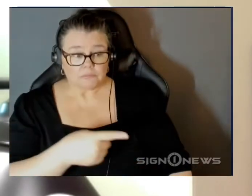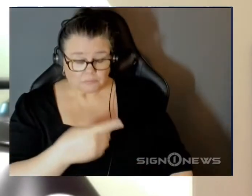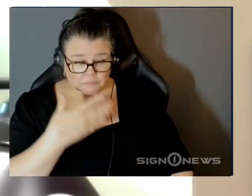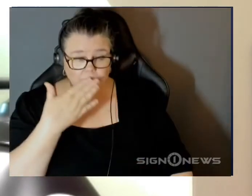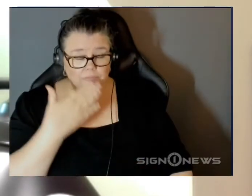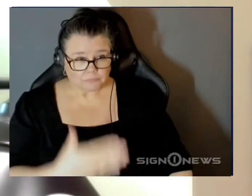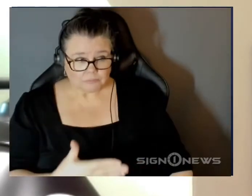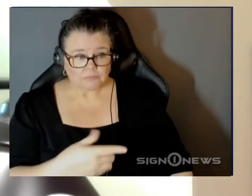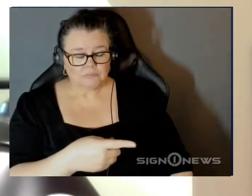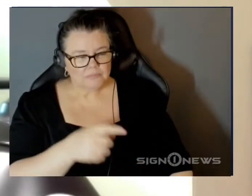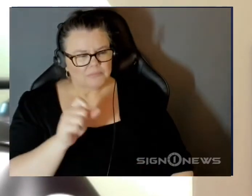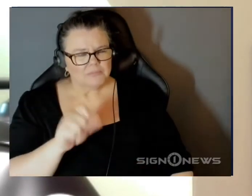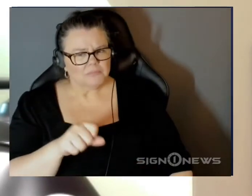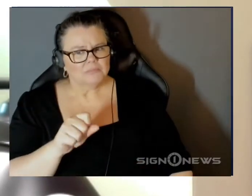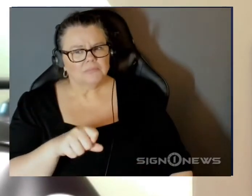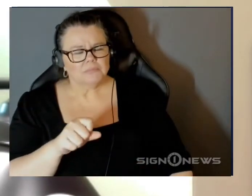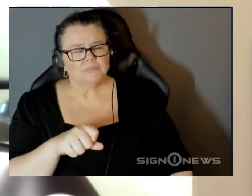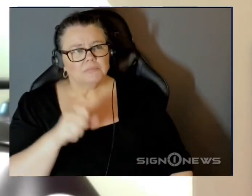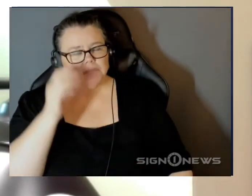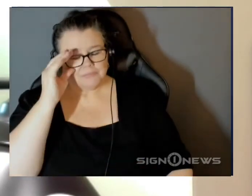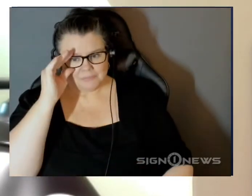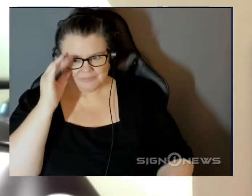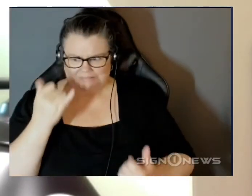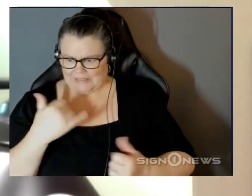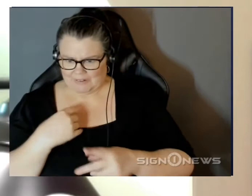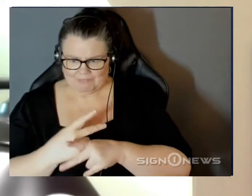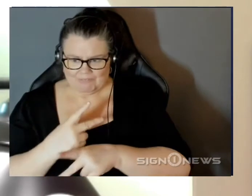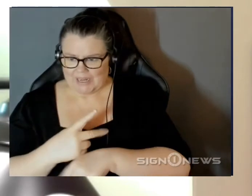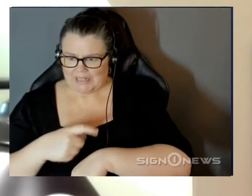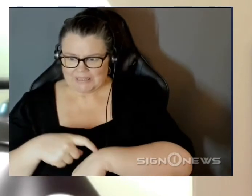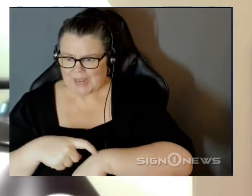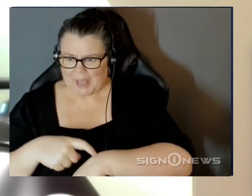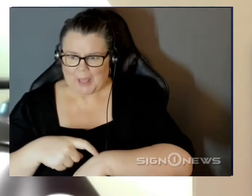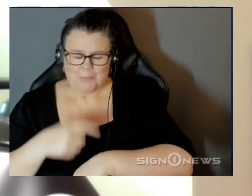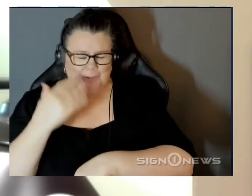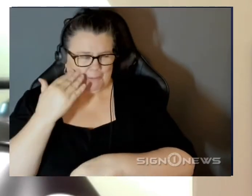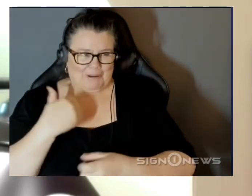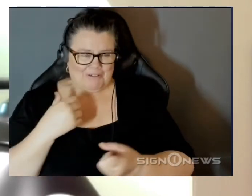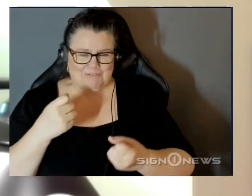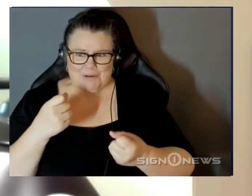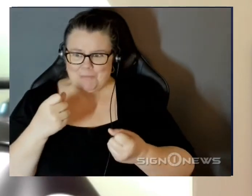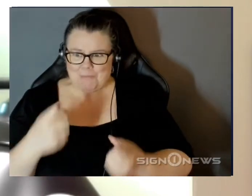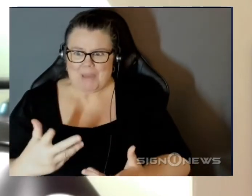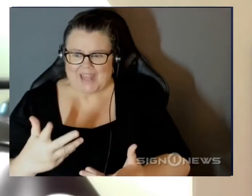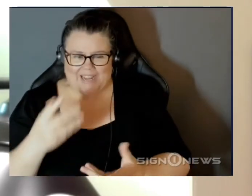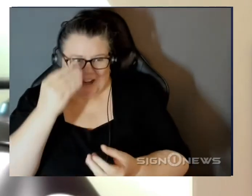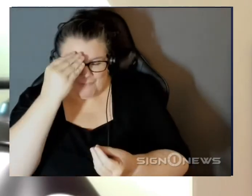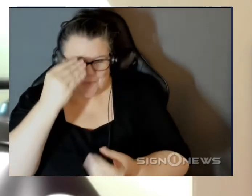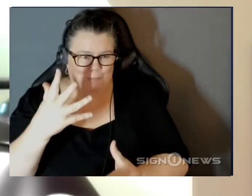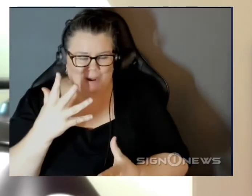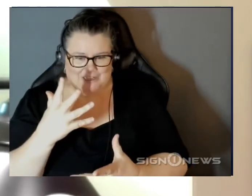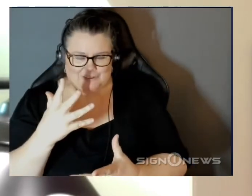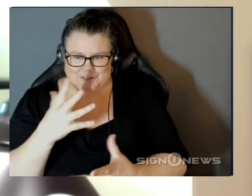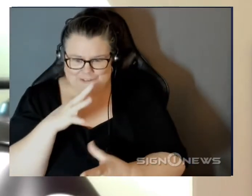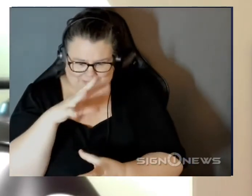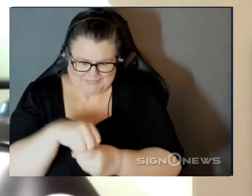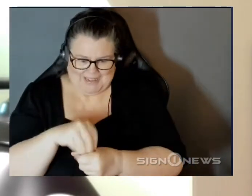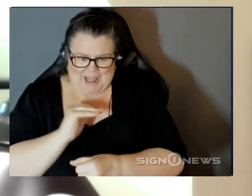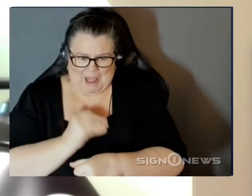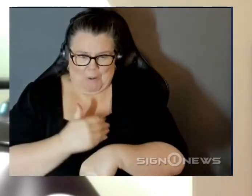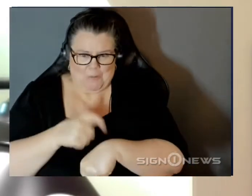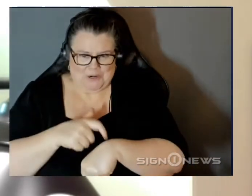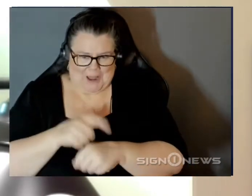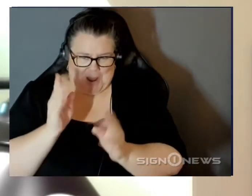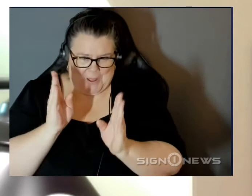providing a little bit more guidance. I'm looking at the time. This was a very ambitious agenda. We had a lot of questions, but trying to give our attendees some practical